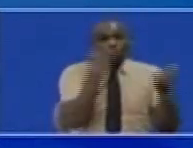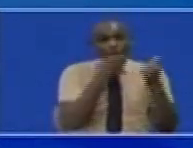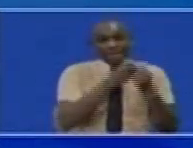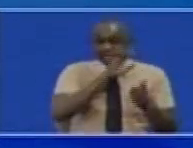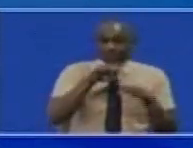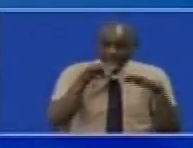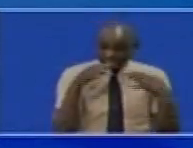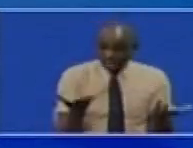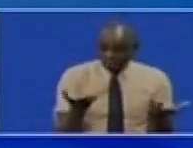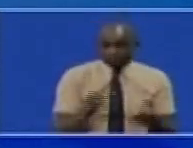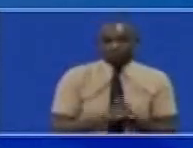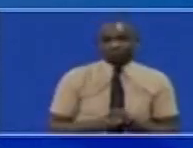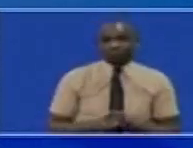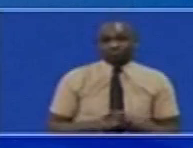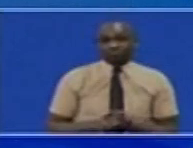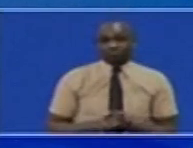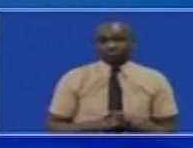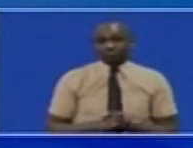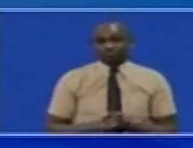Take a look.